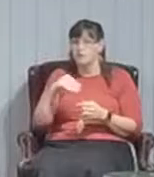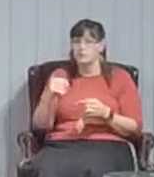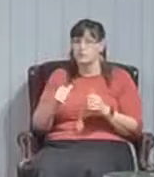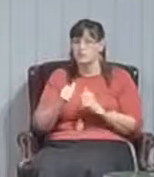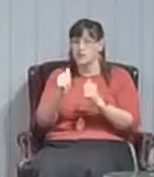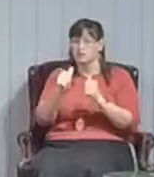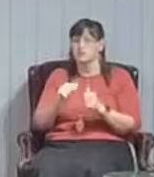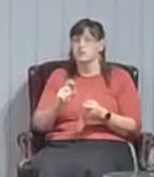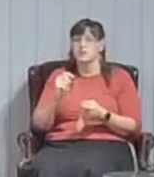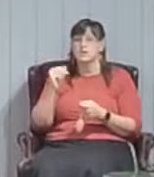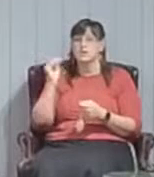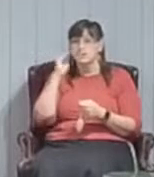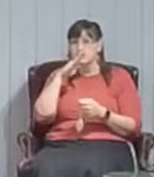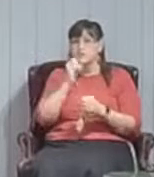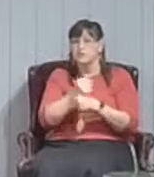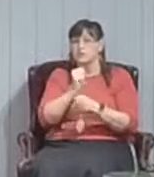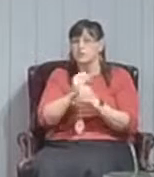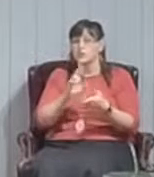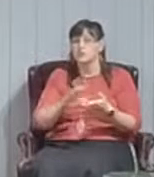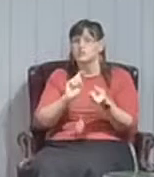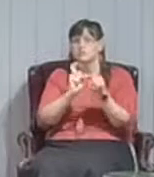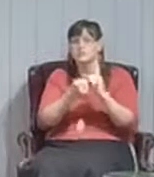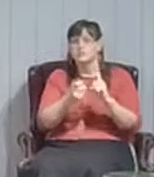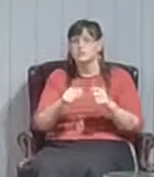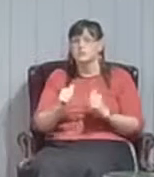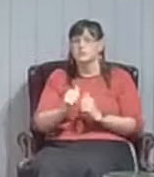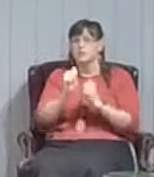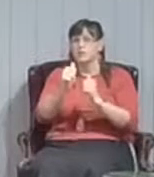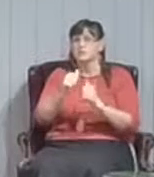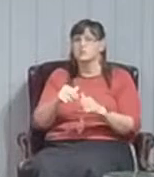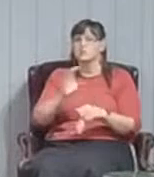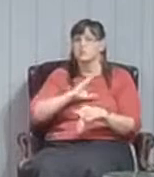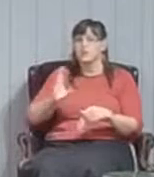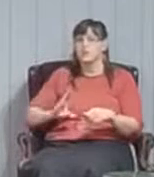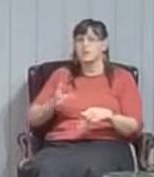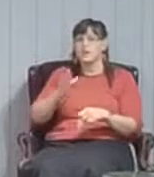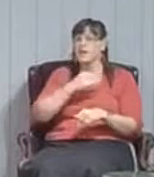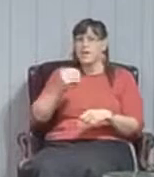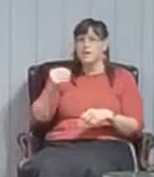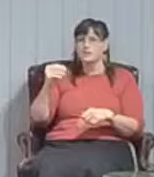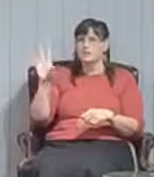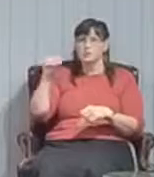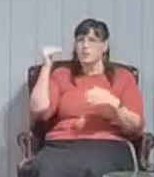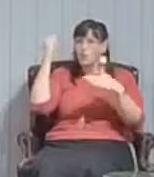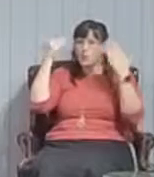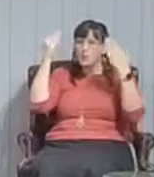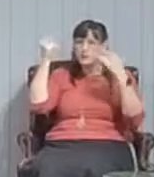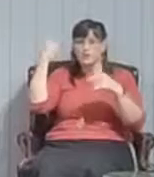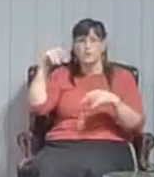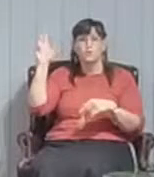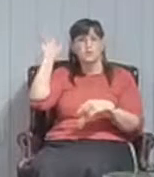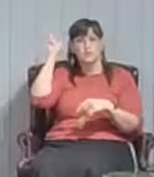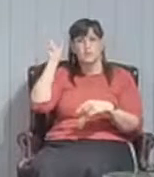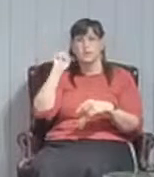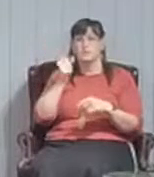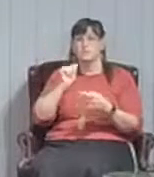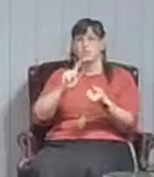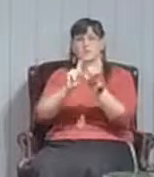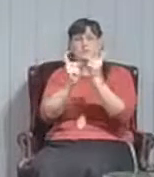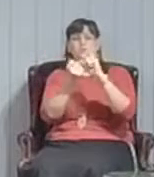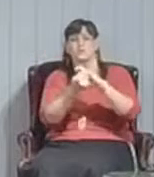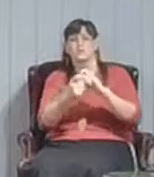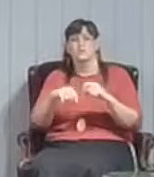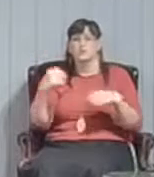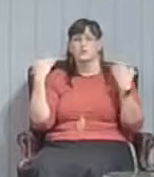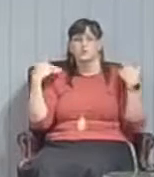transforming themselves into the apostles of Christ, and no marvel, for Satan himself is transformed into an angel of light. Therefore, it is